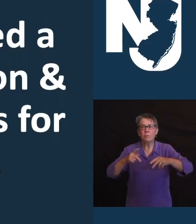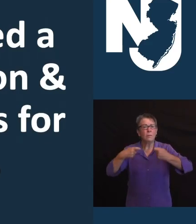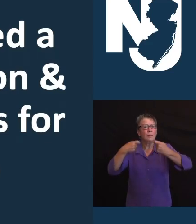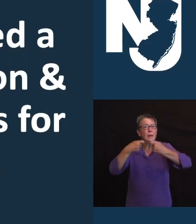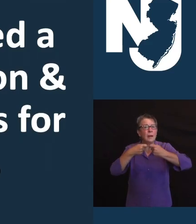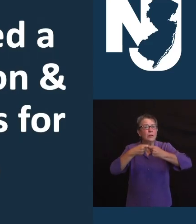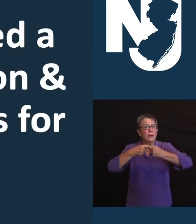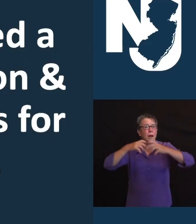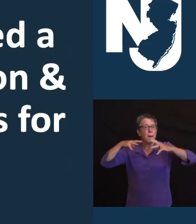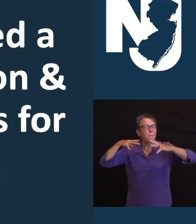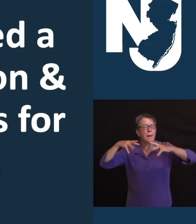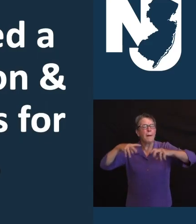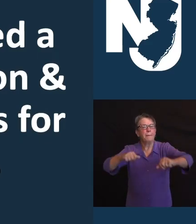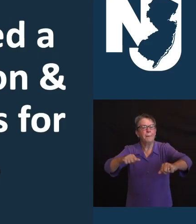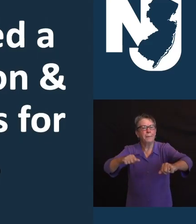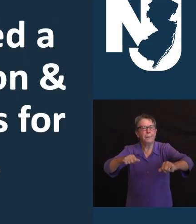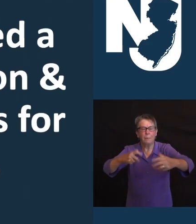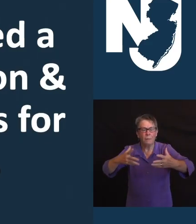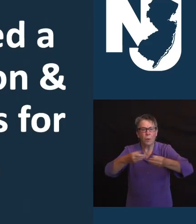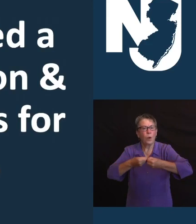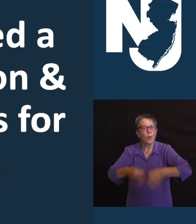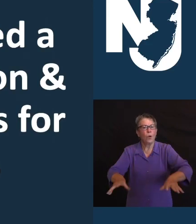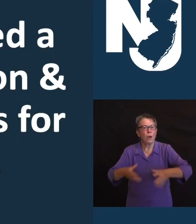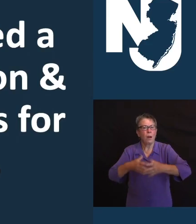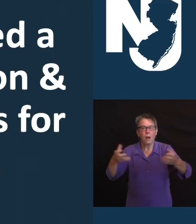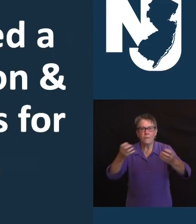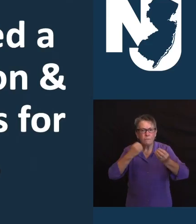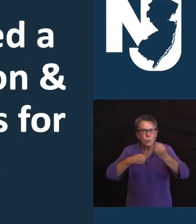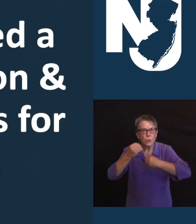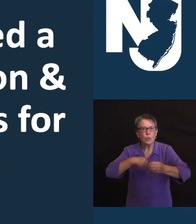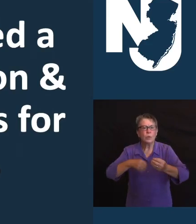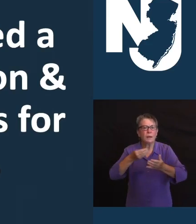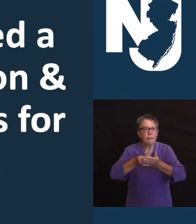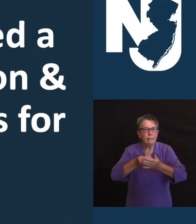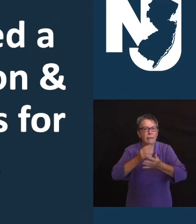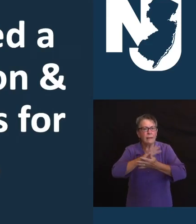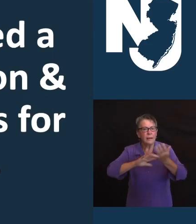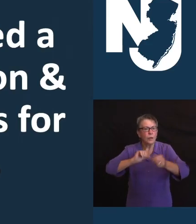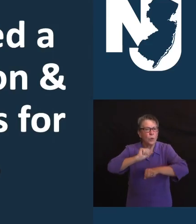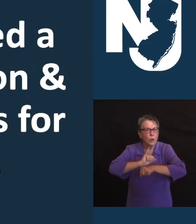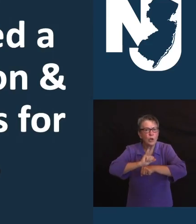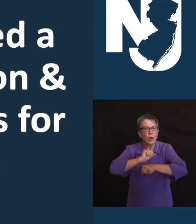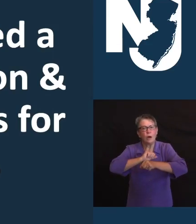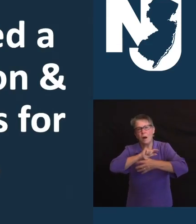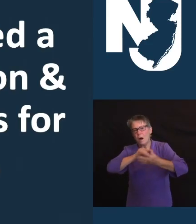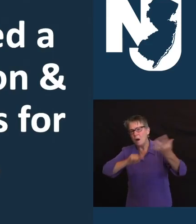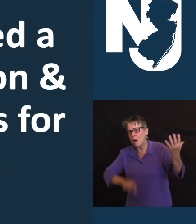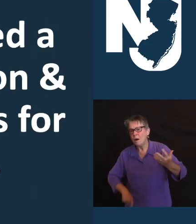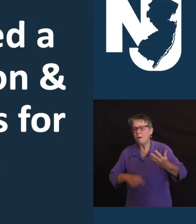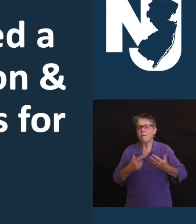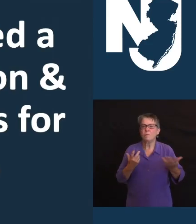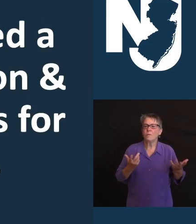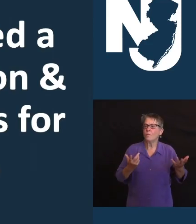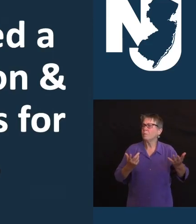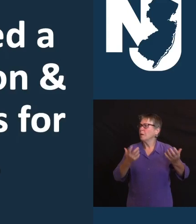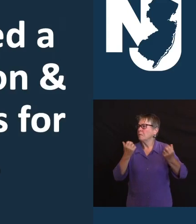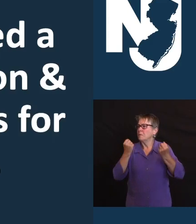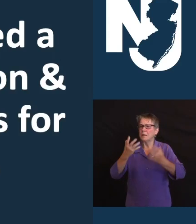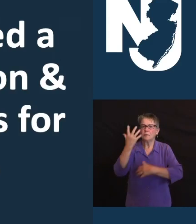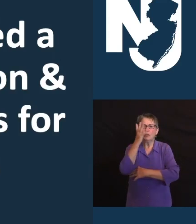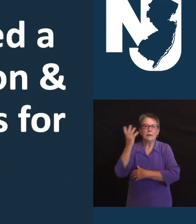mass transit and road closures due to downed power lines and trees. Numerous water systems also had to move to